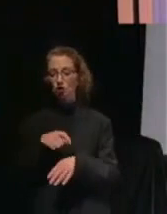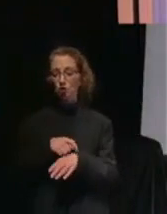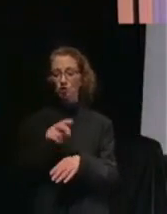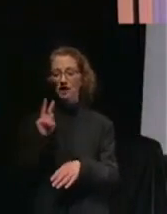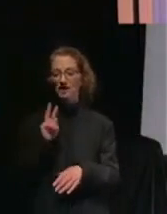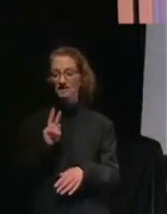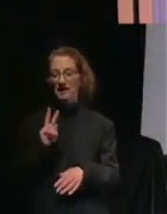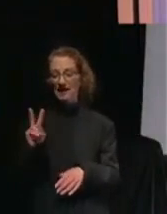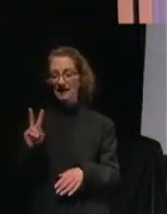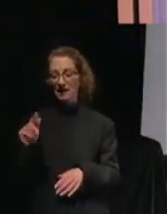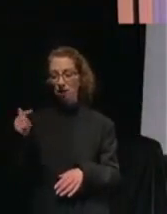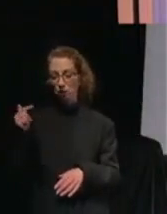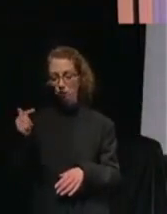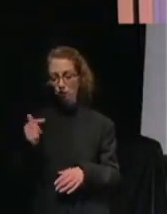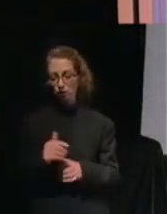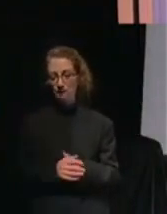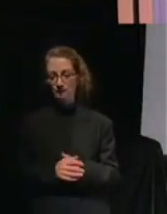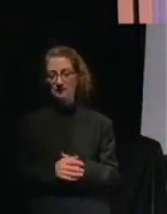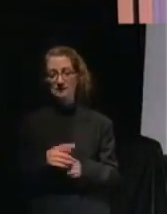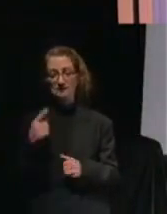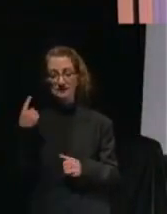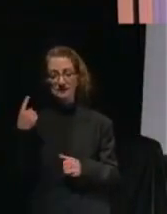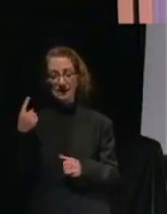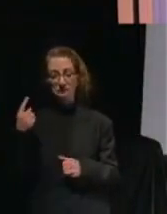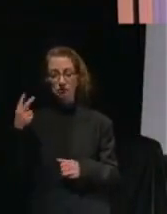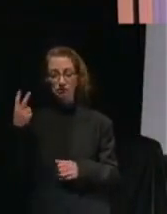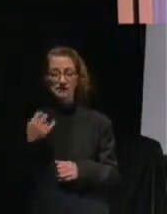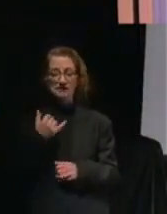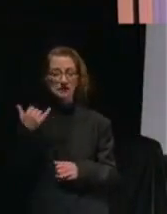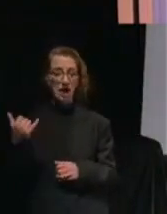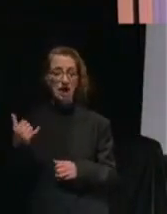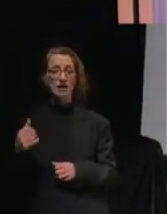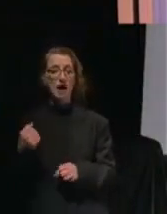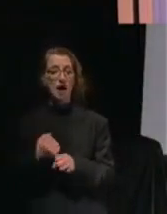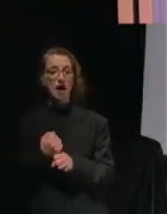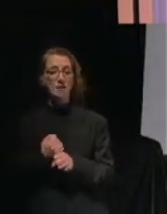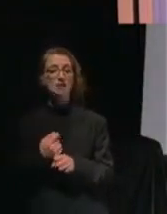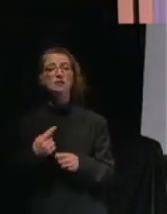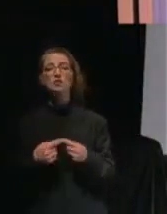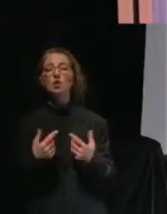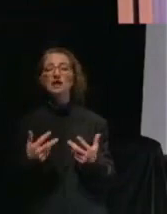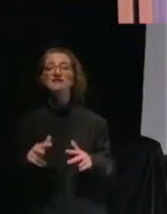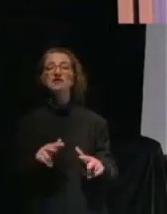Next comes Dr. Verena Tobsch on stage. She